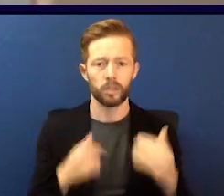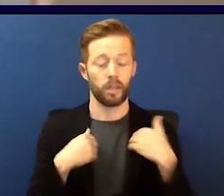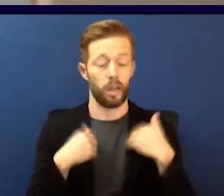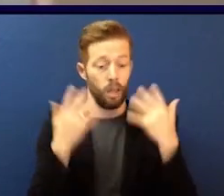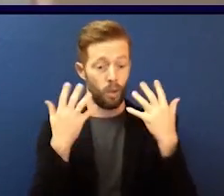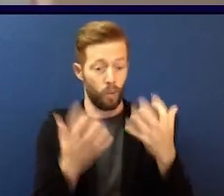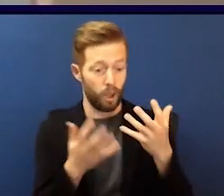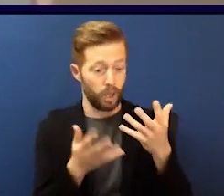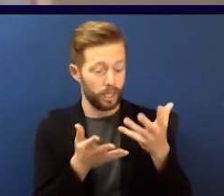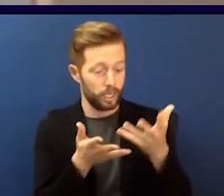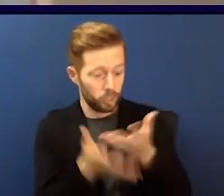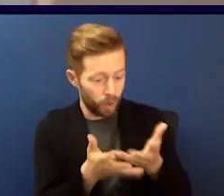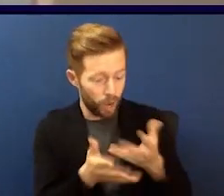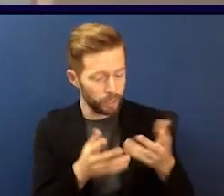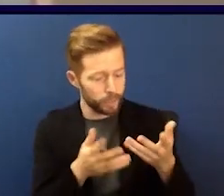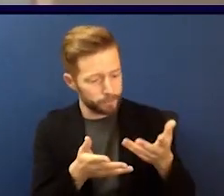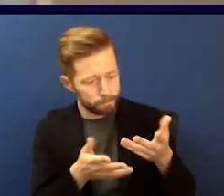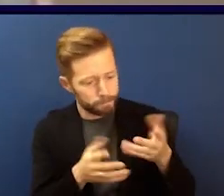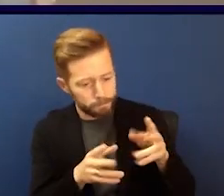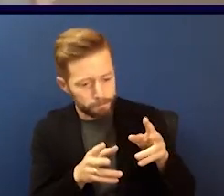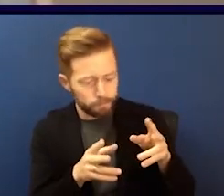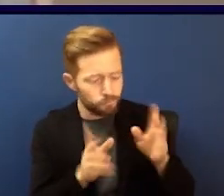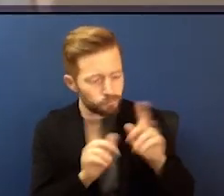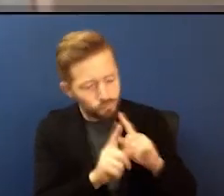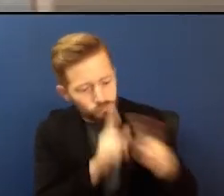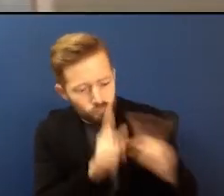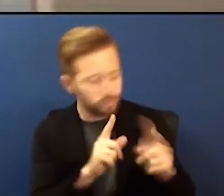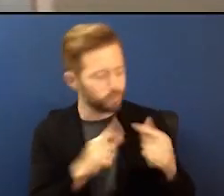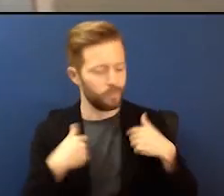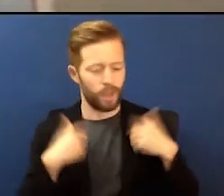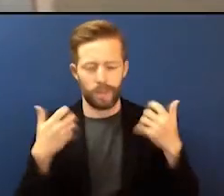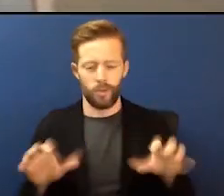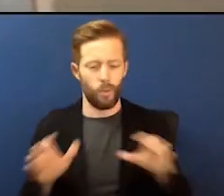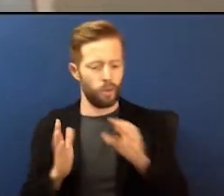want to be interacting with the child. I don't want to be observing.